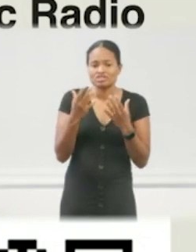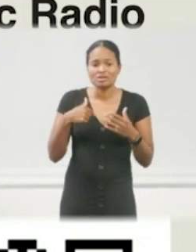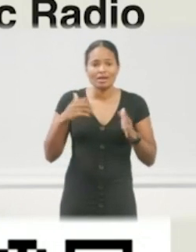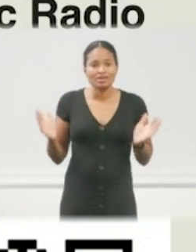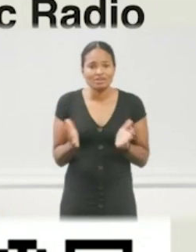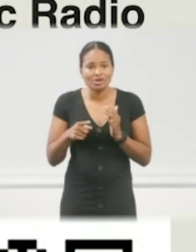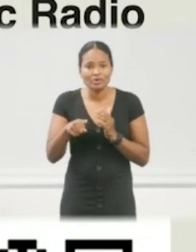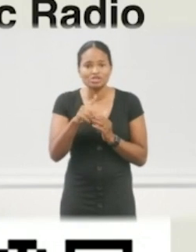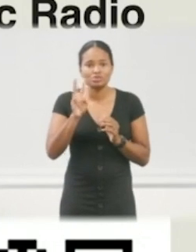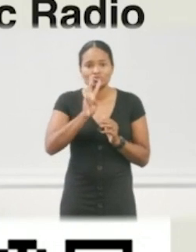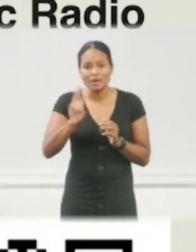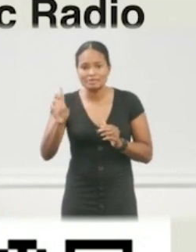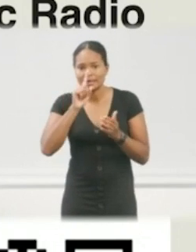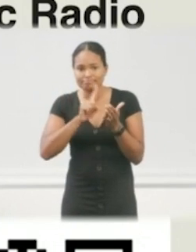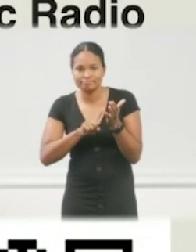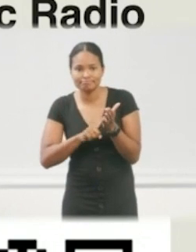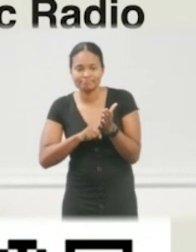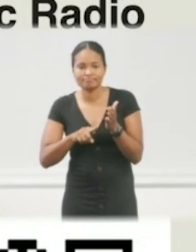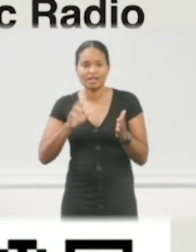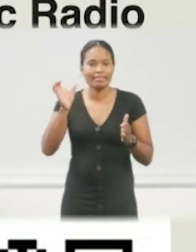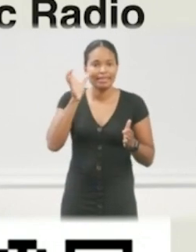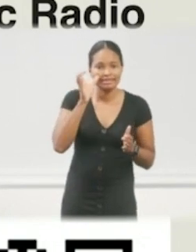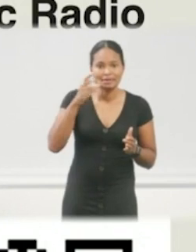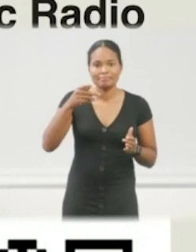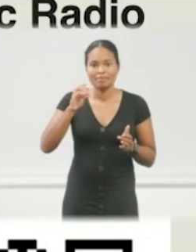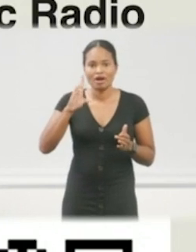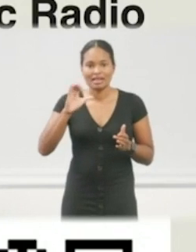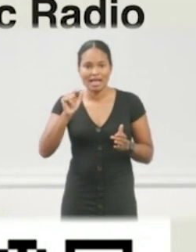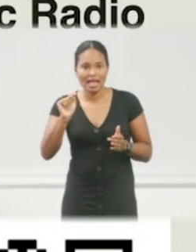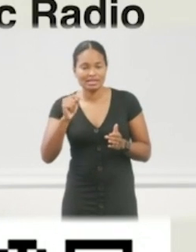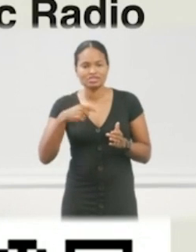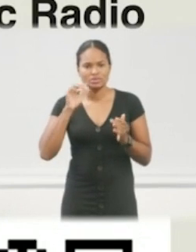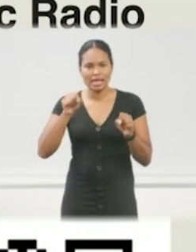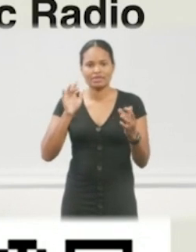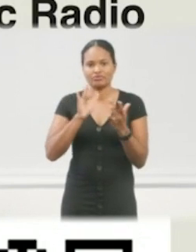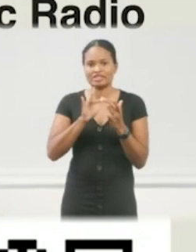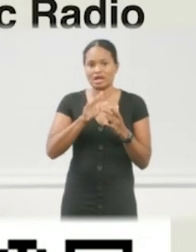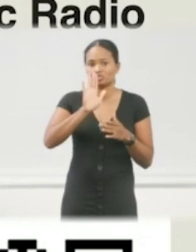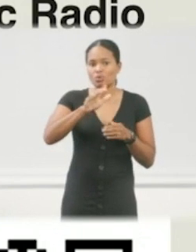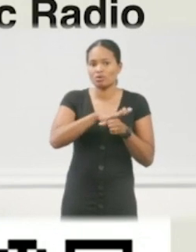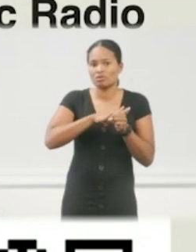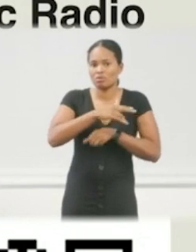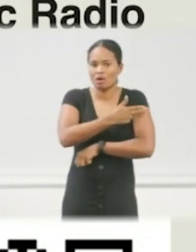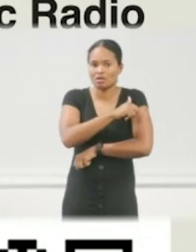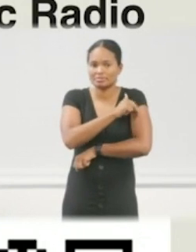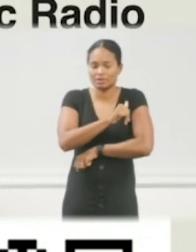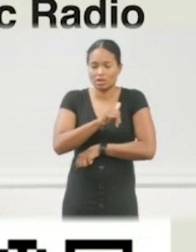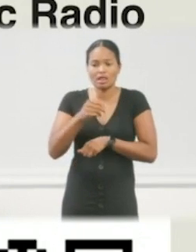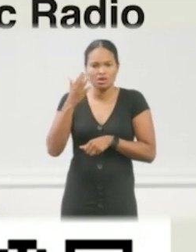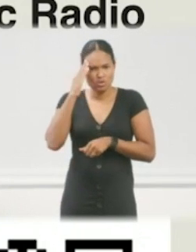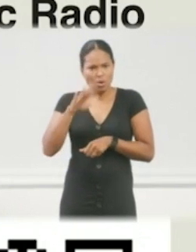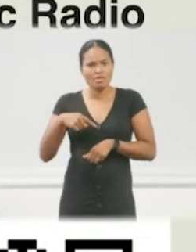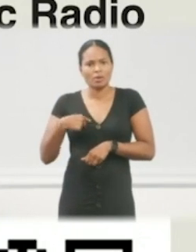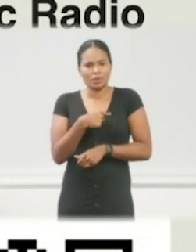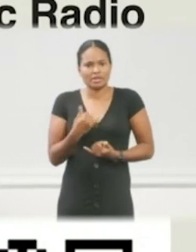on the podcast. You can reach out to your hospital. I know that we're in Scottsdale, but you can reach out to your